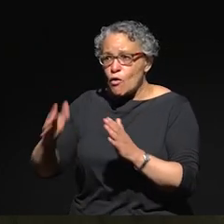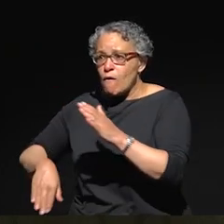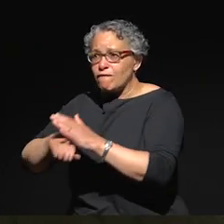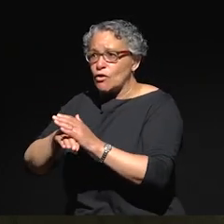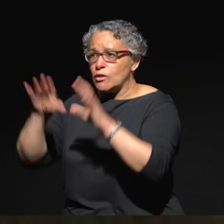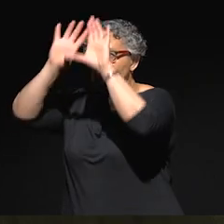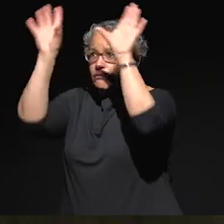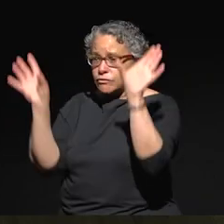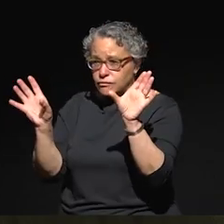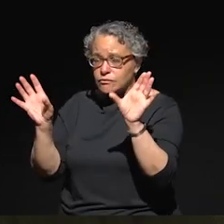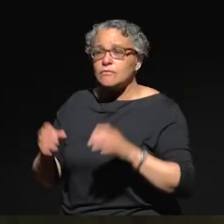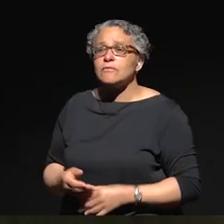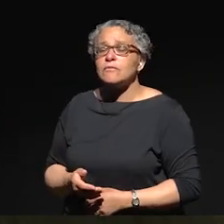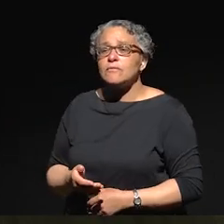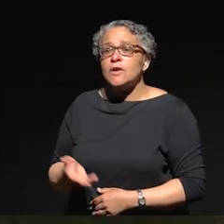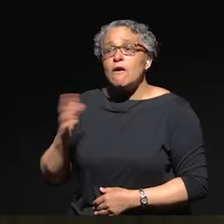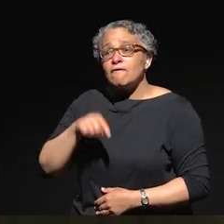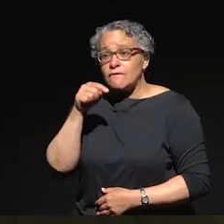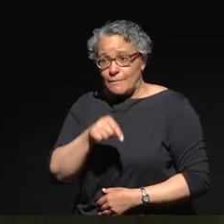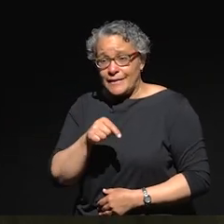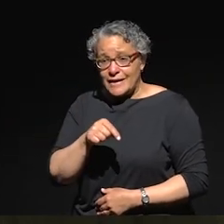did, spinning off from this, and he started